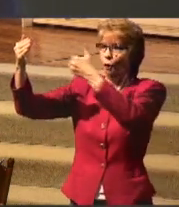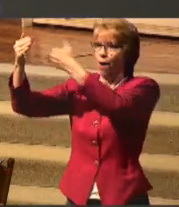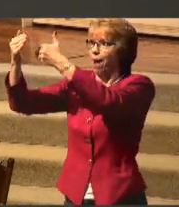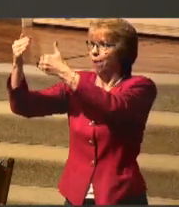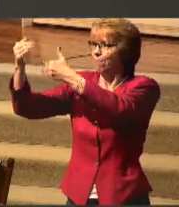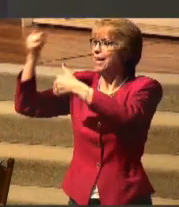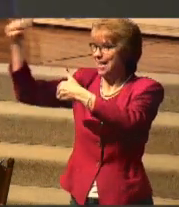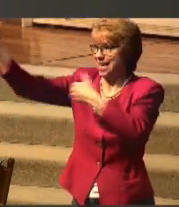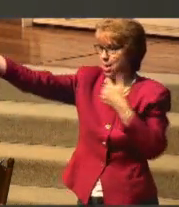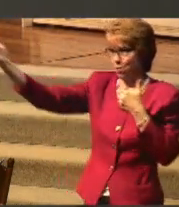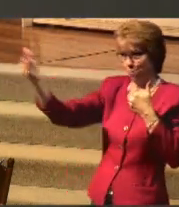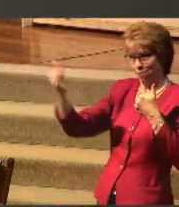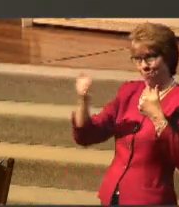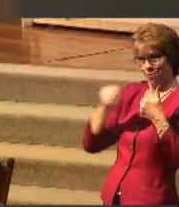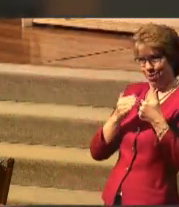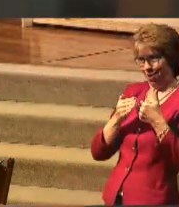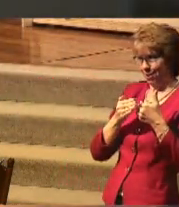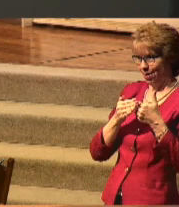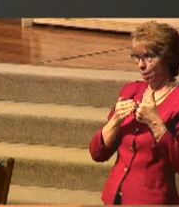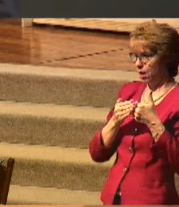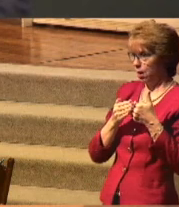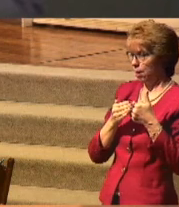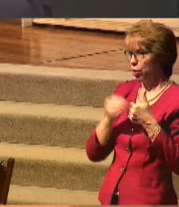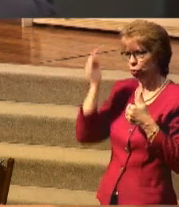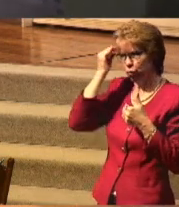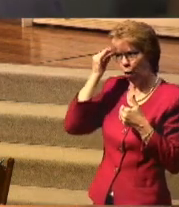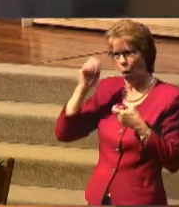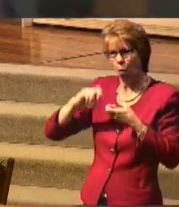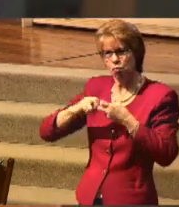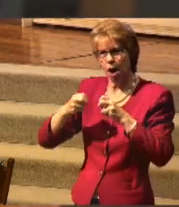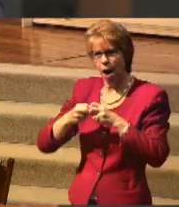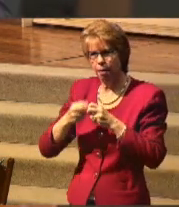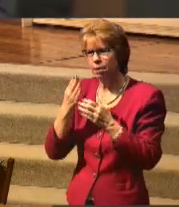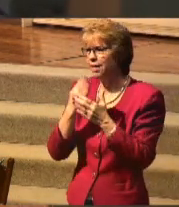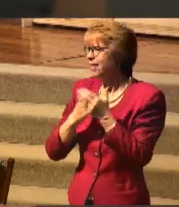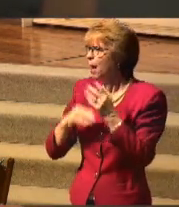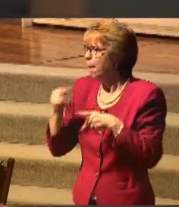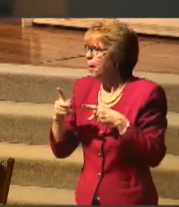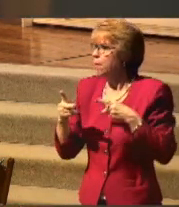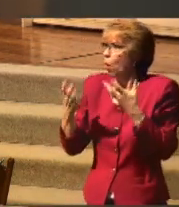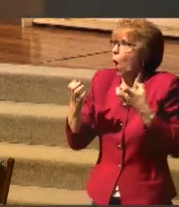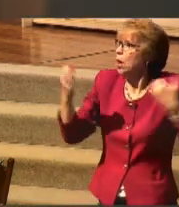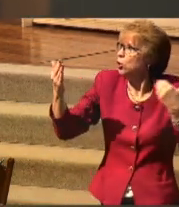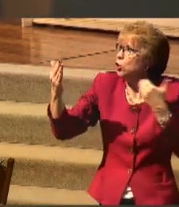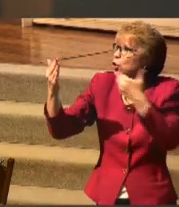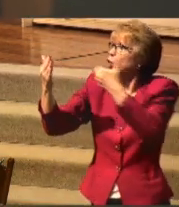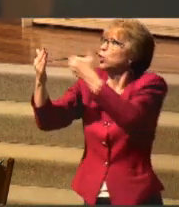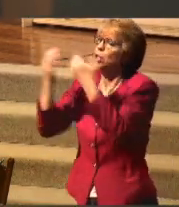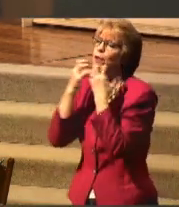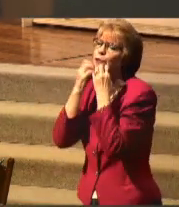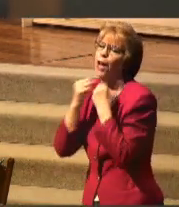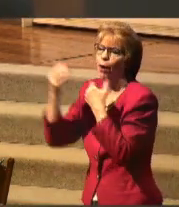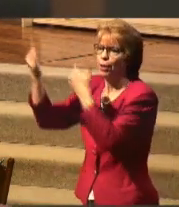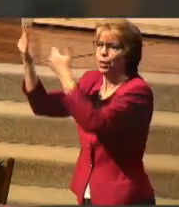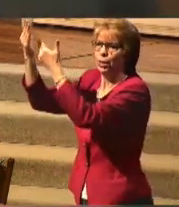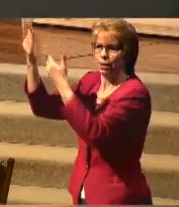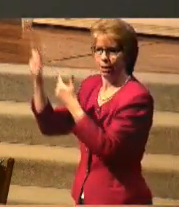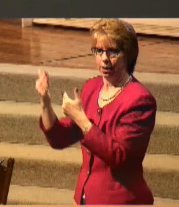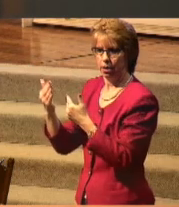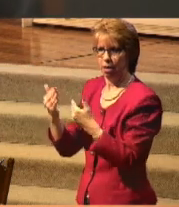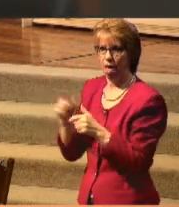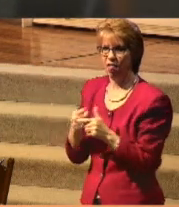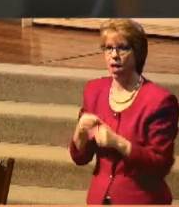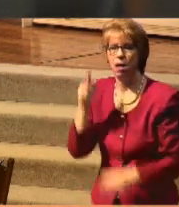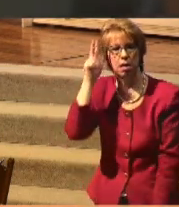nigh to you. You know the problem with some people wanting to draw near to God, to cherish God, is that Satan's going to whisper